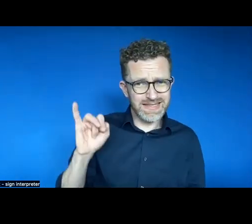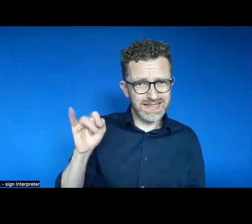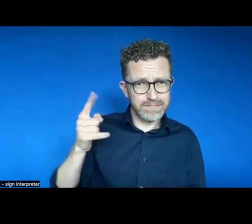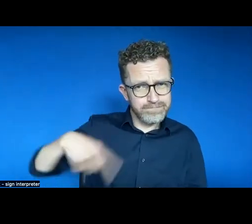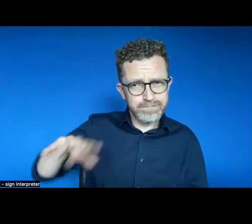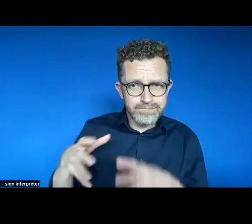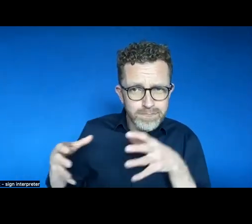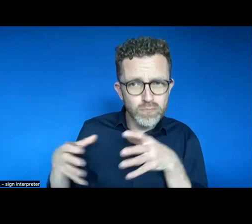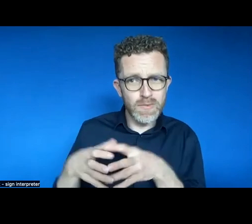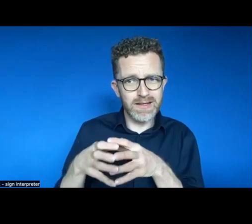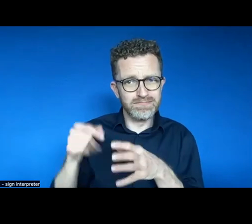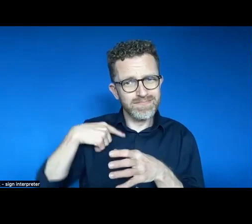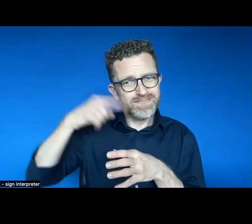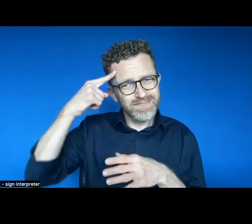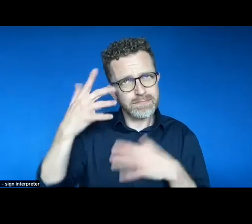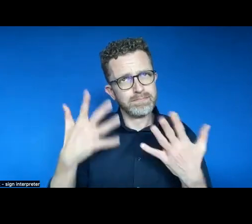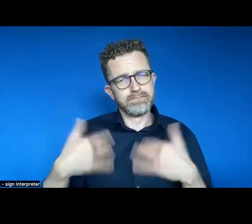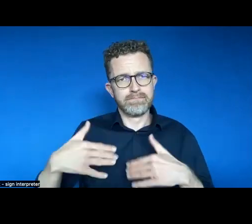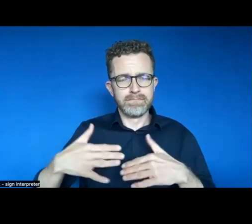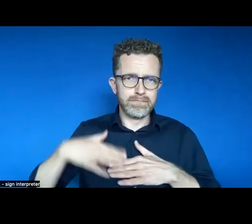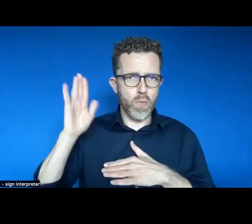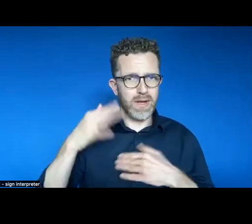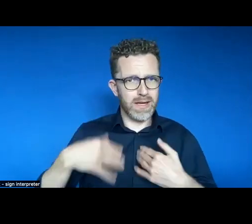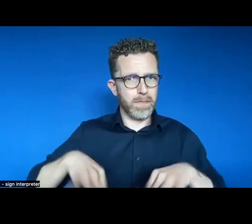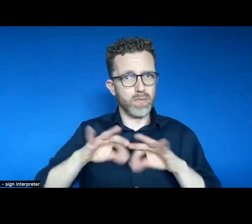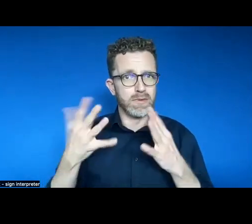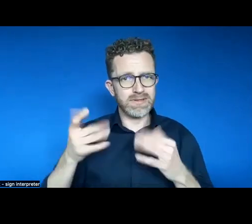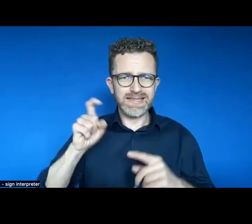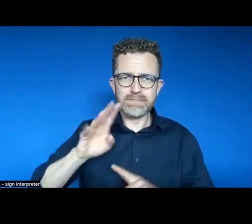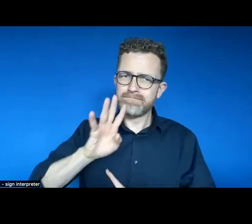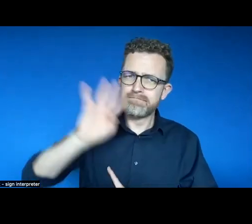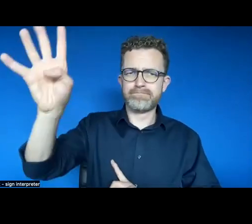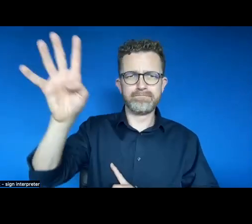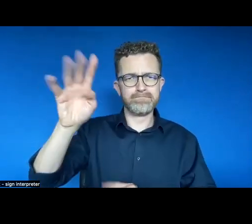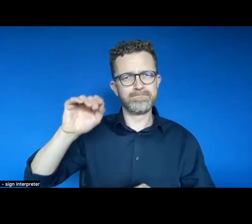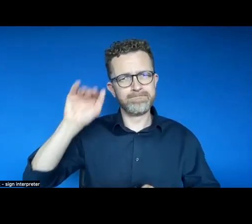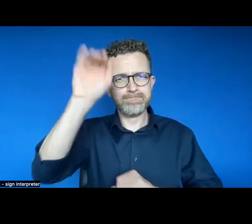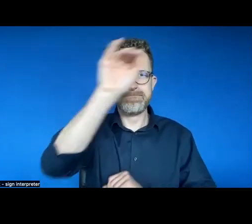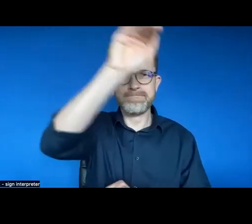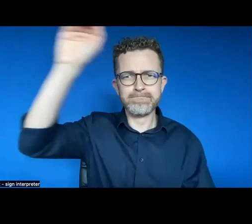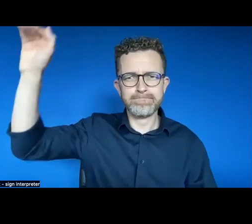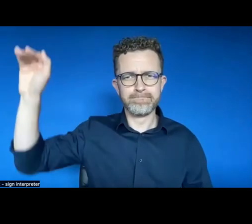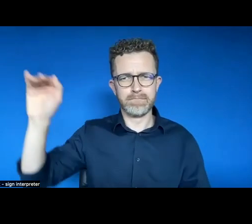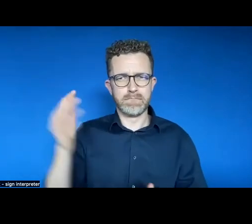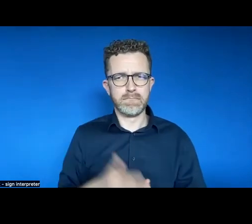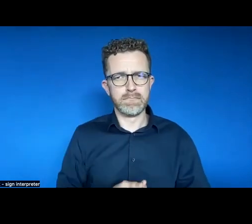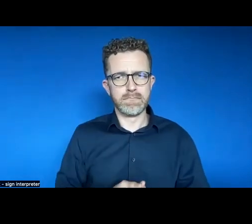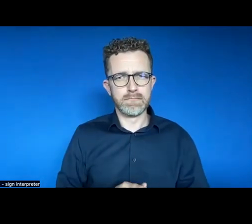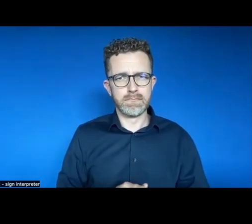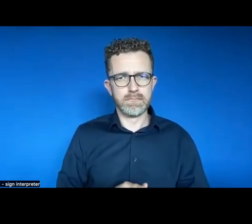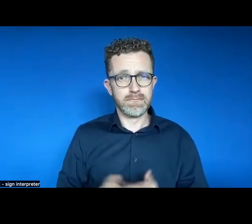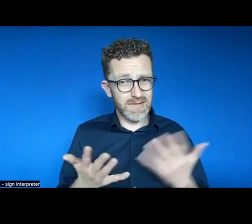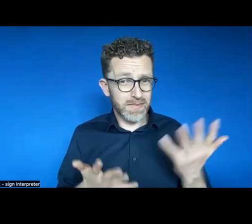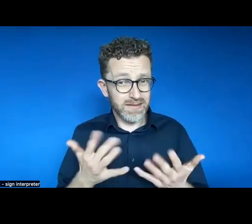and probably this is last chance for Ukraine, because you know that there